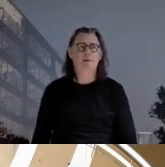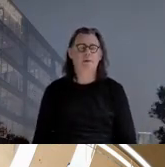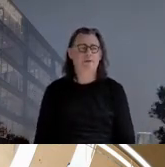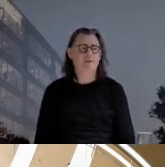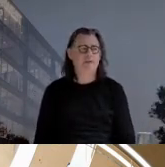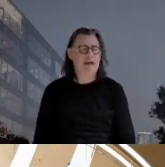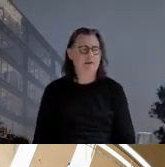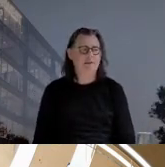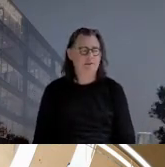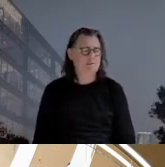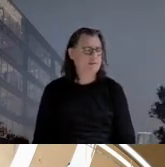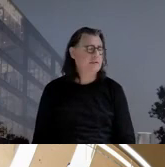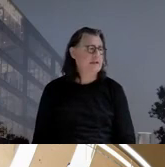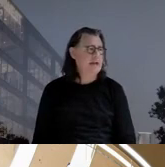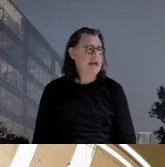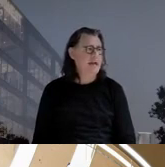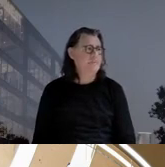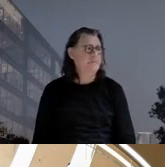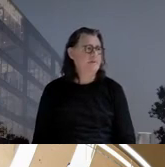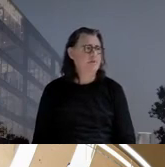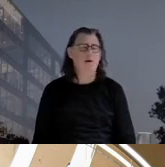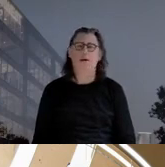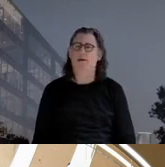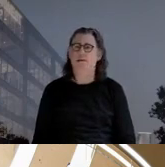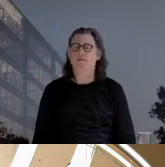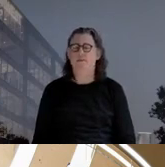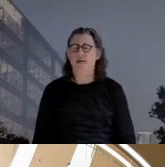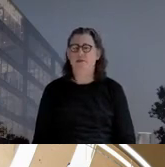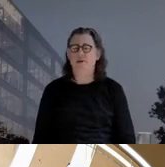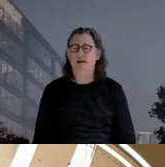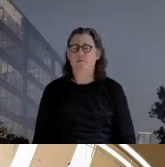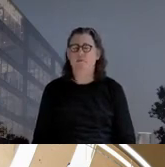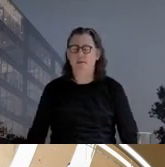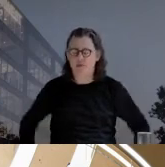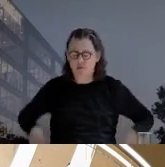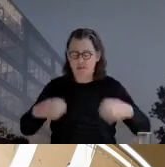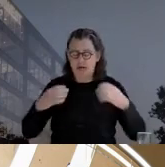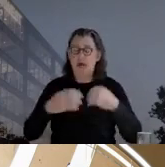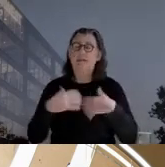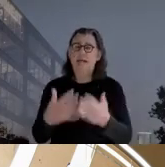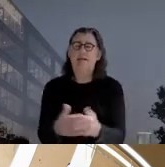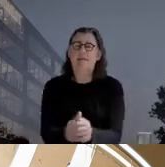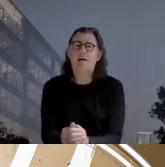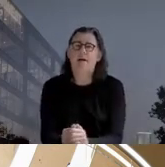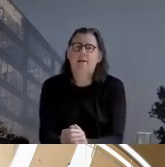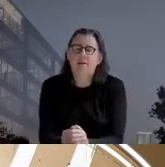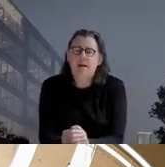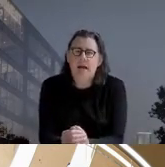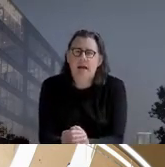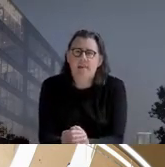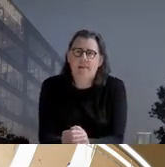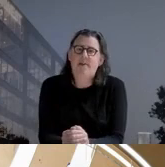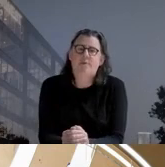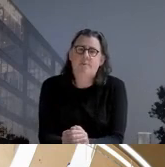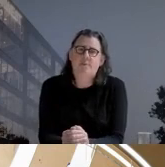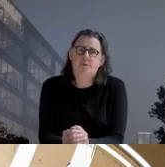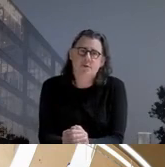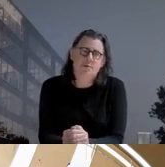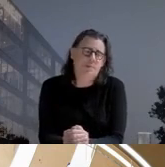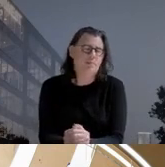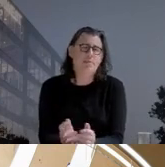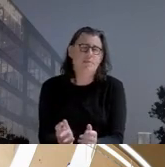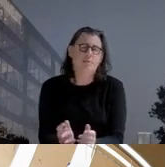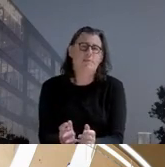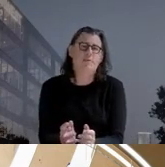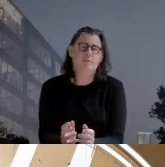the app, if you go to how to, there's quite a lot of information on that. We use ArchiCAD as our platform of